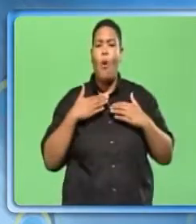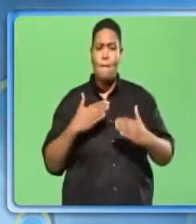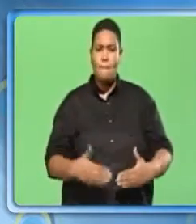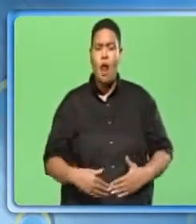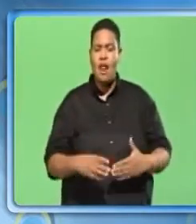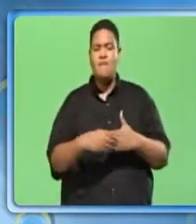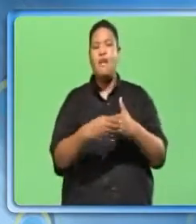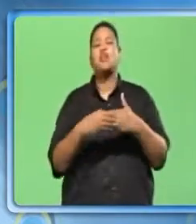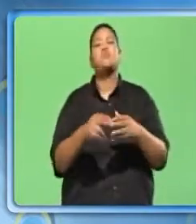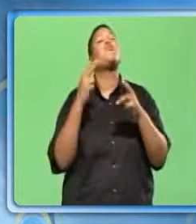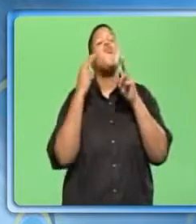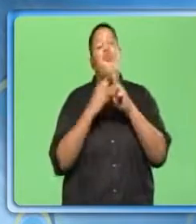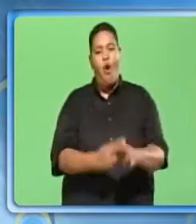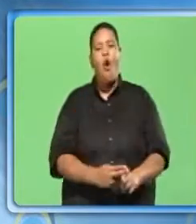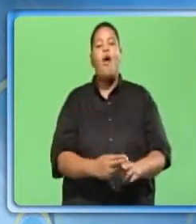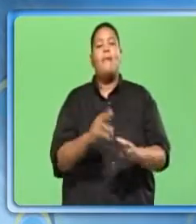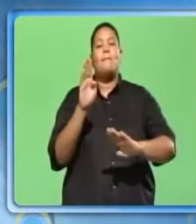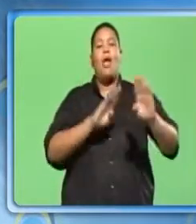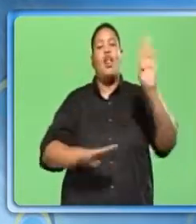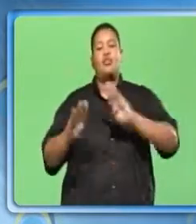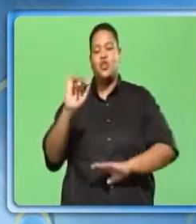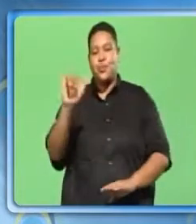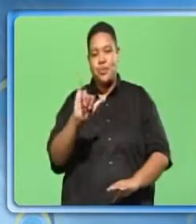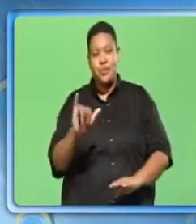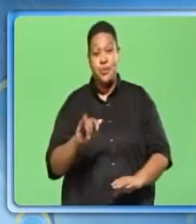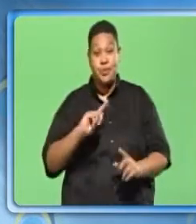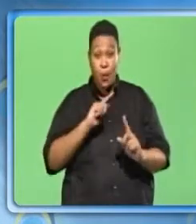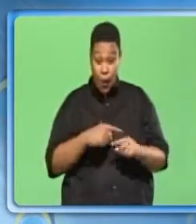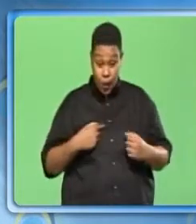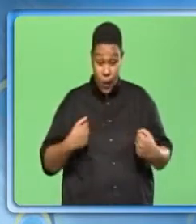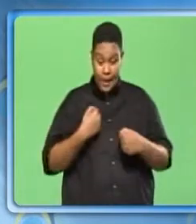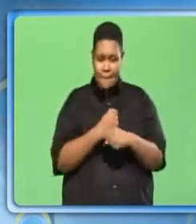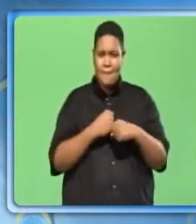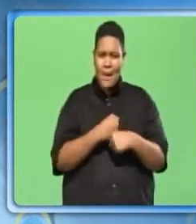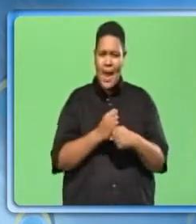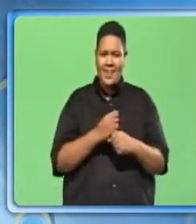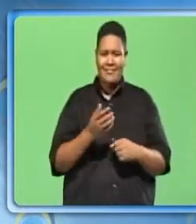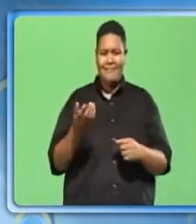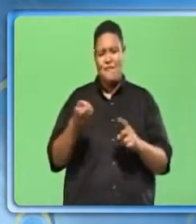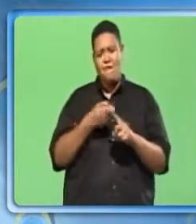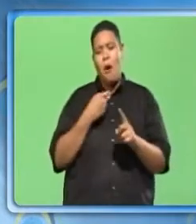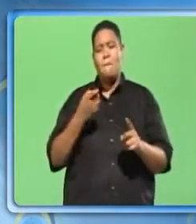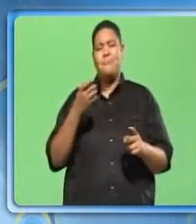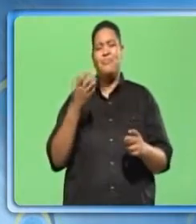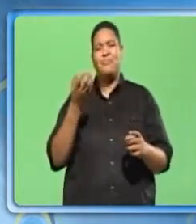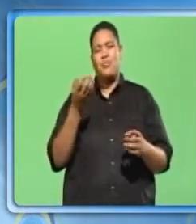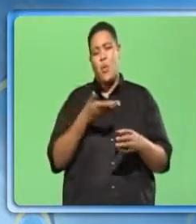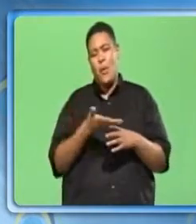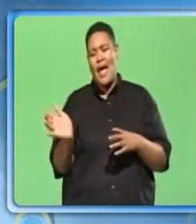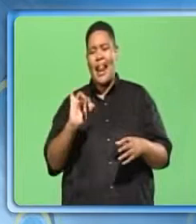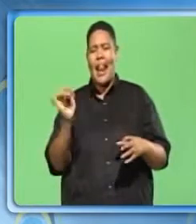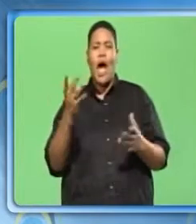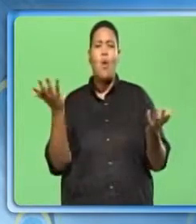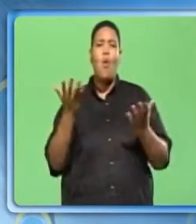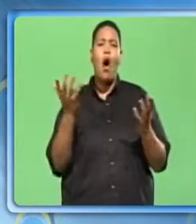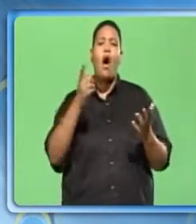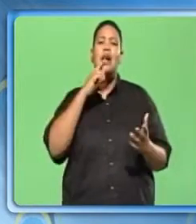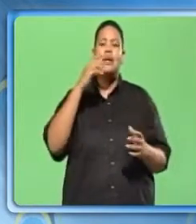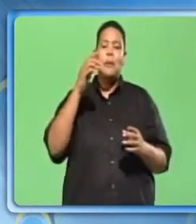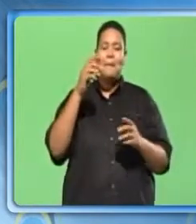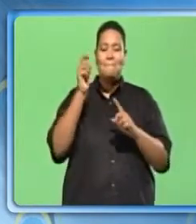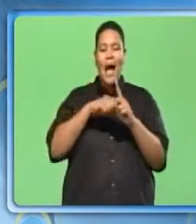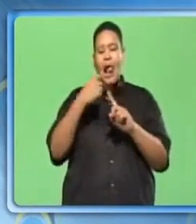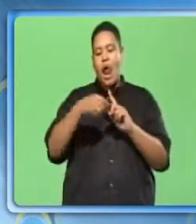it is biology in action. When we make compost heap from organic waste such as peelings